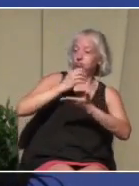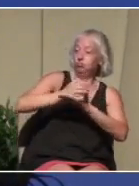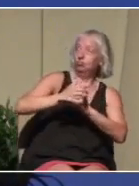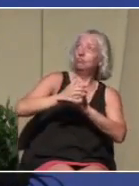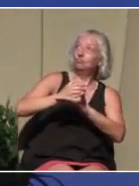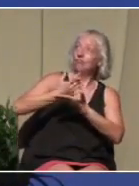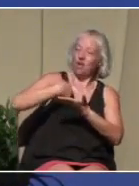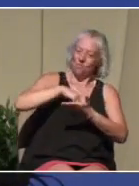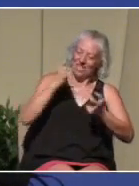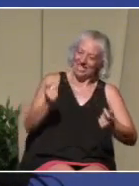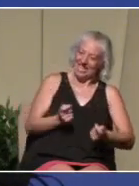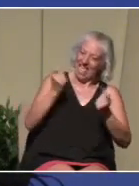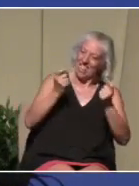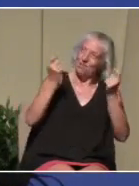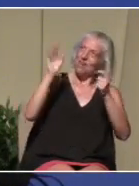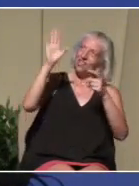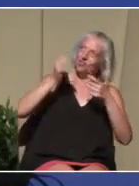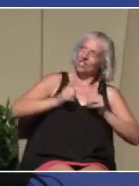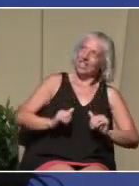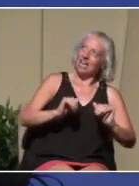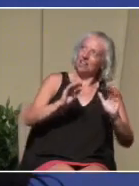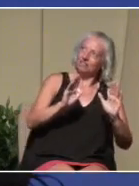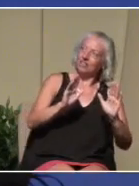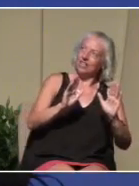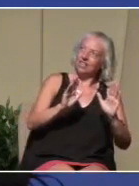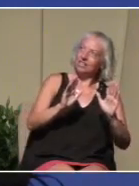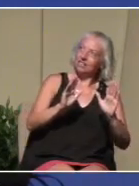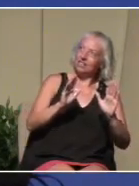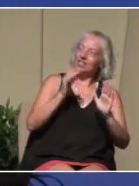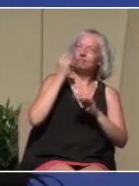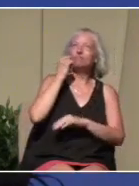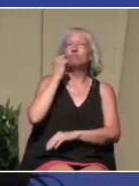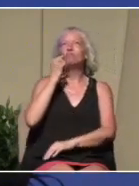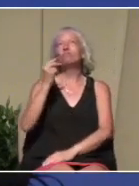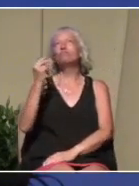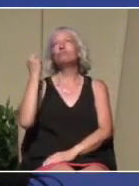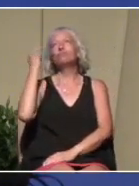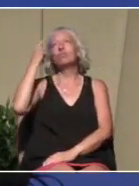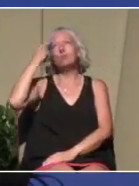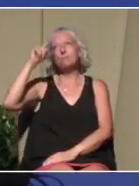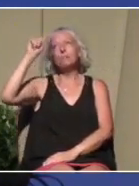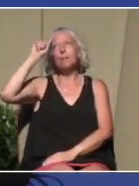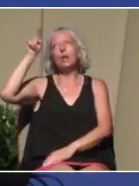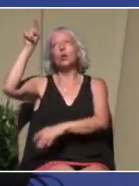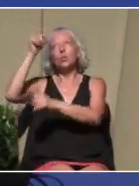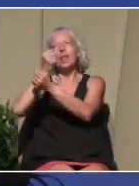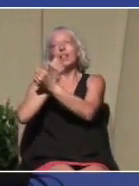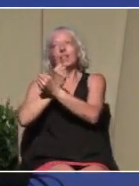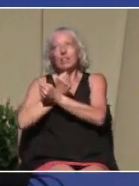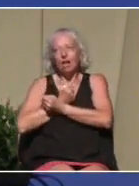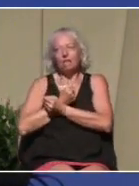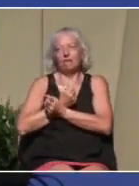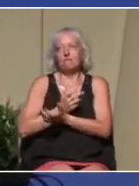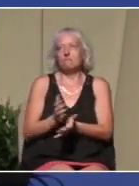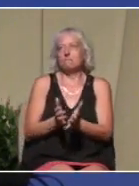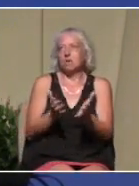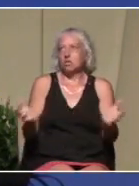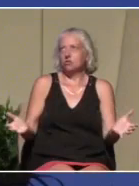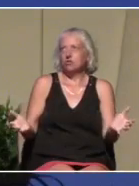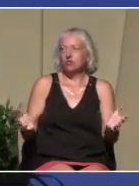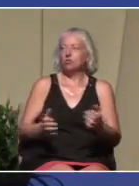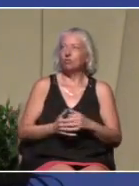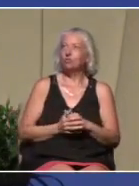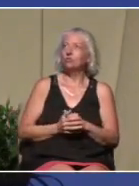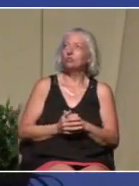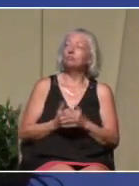can celebrate your sacrifice and remember that you loved us so much. We